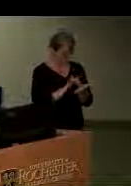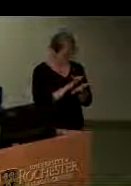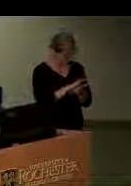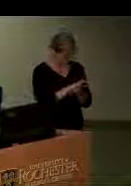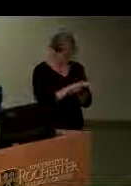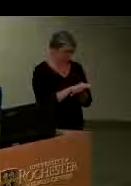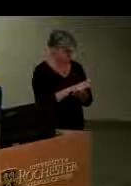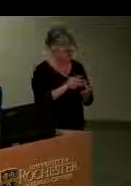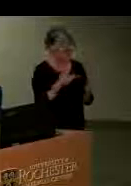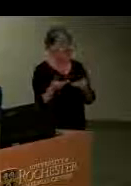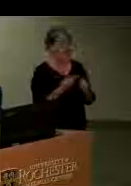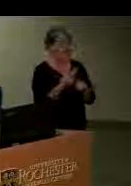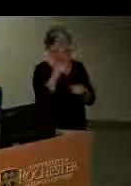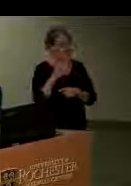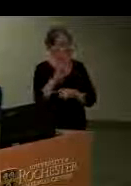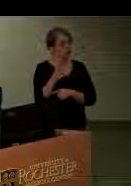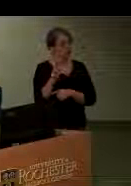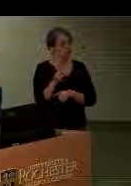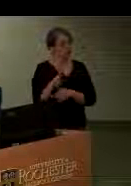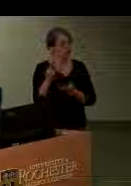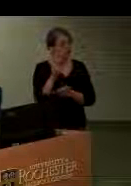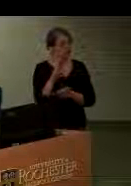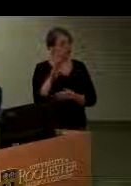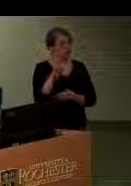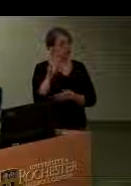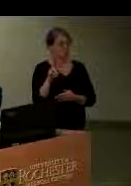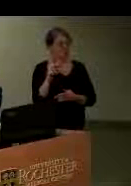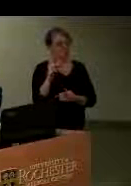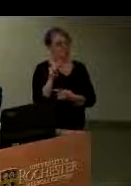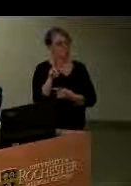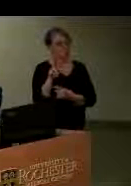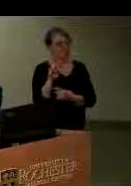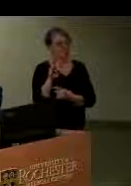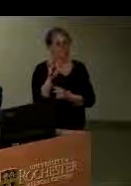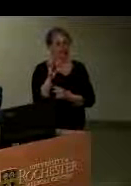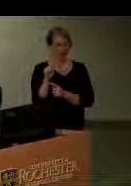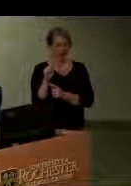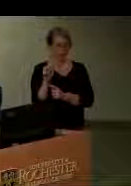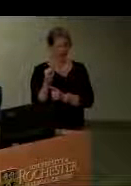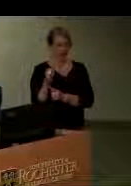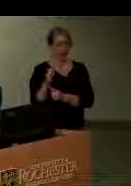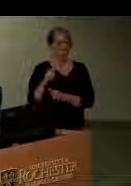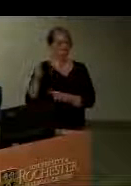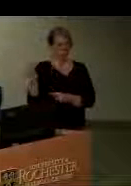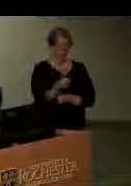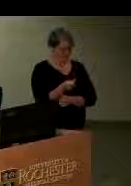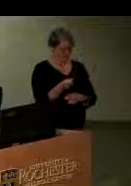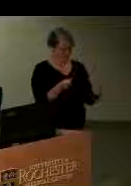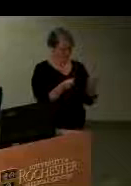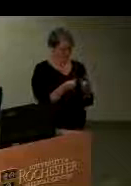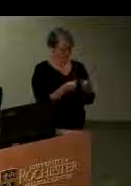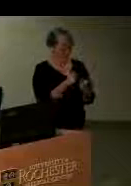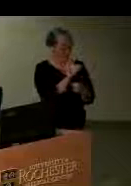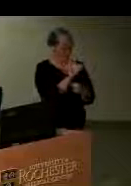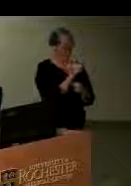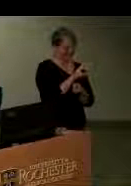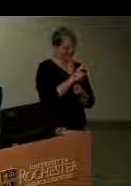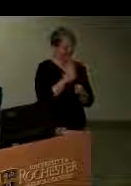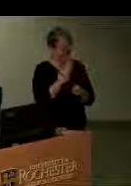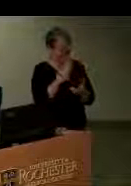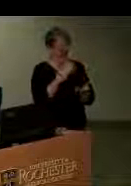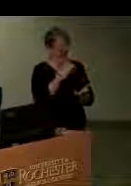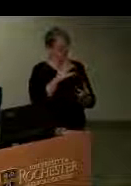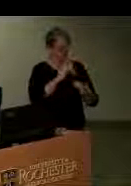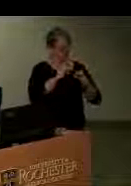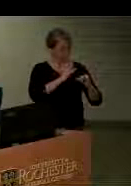from Boston University who was a really good friend of mine, Dave Battinelli. And Dave and I were soulmates in terms of